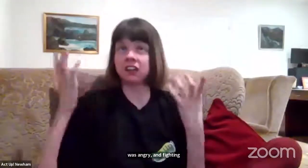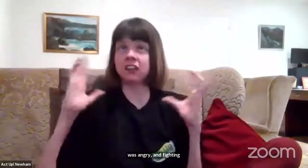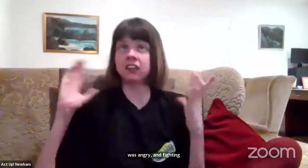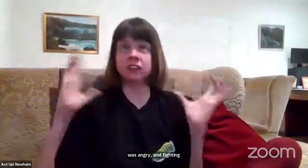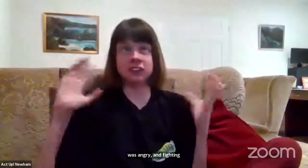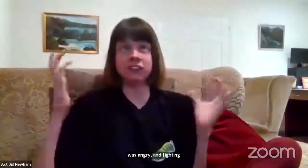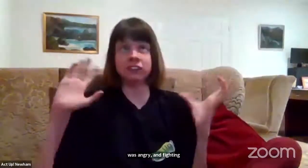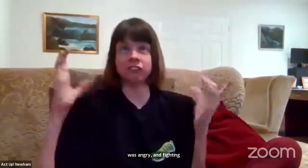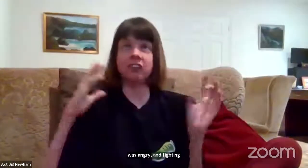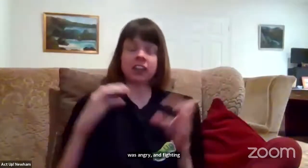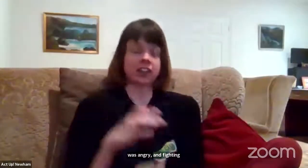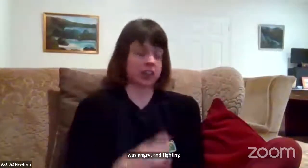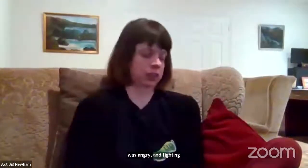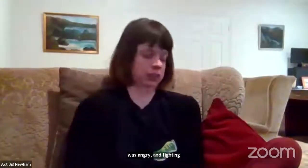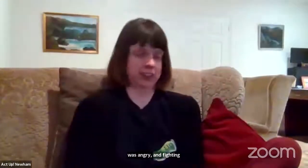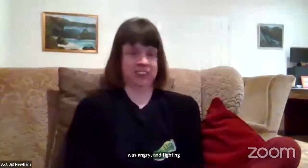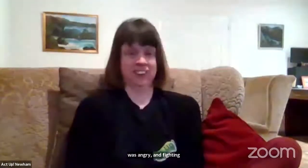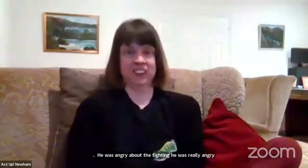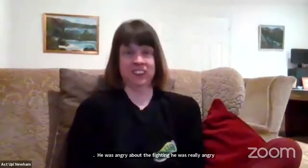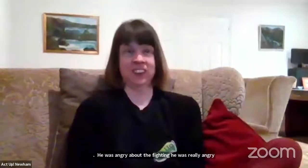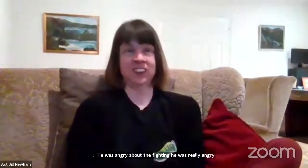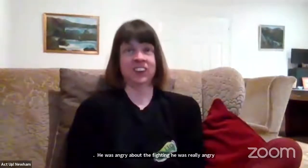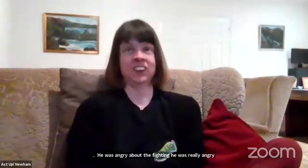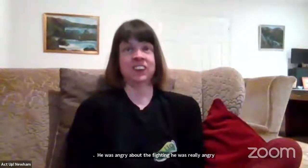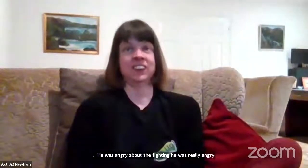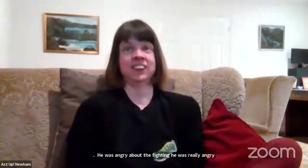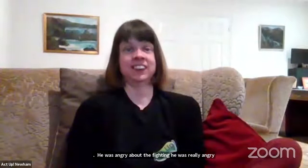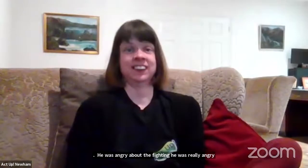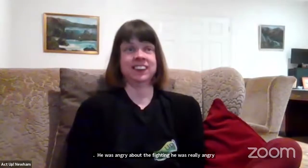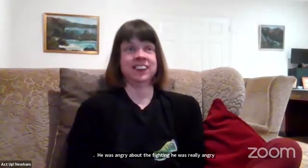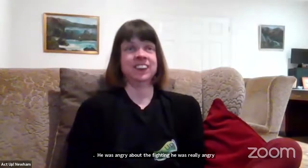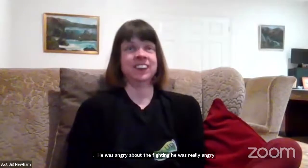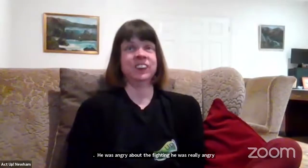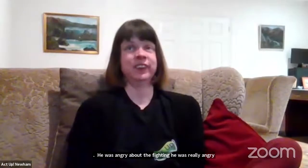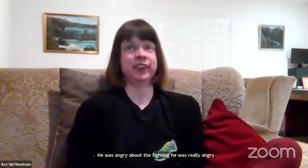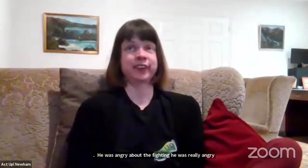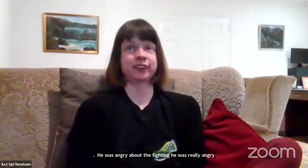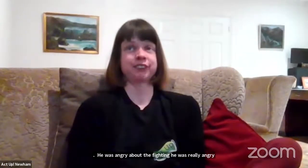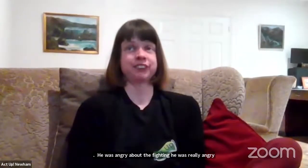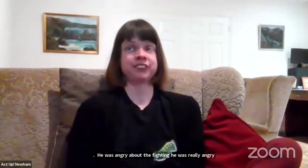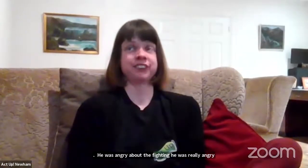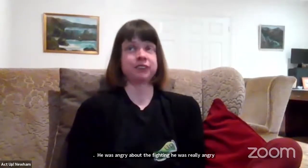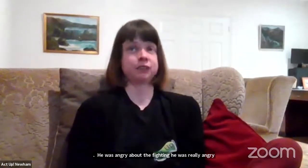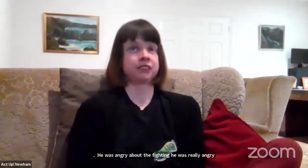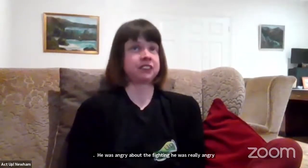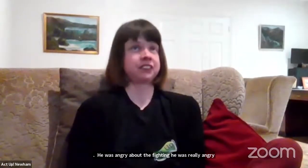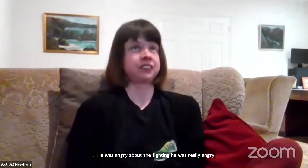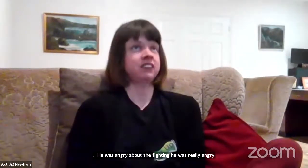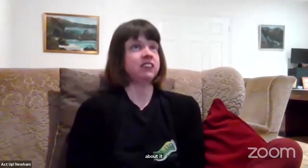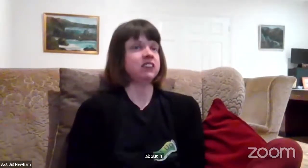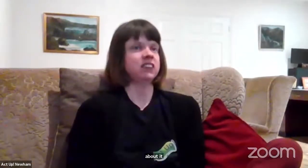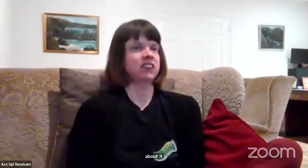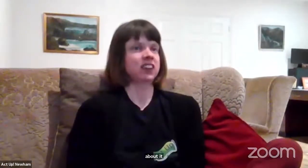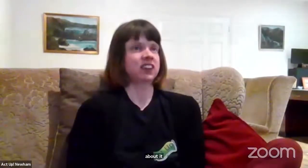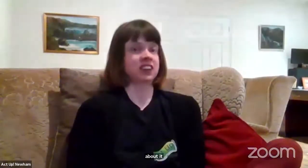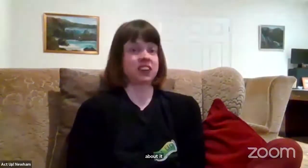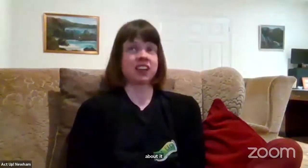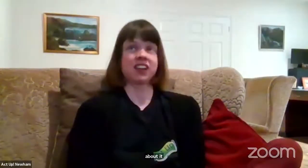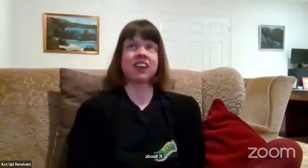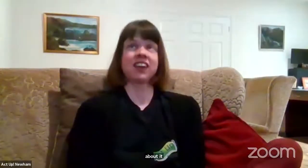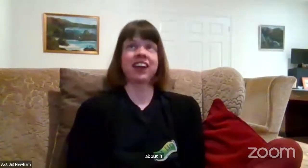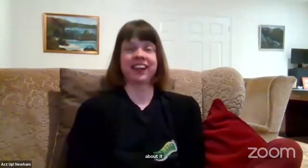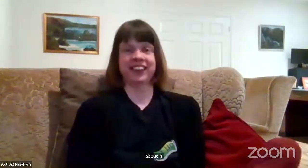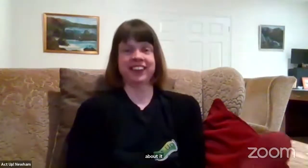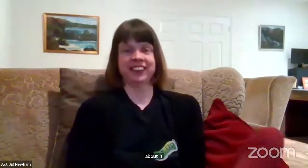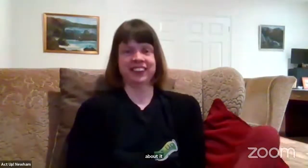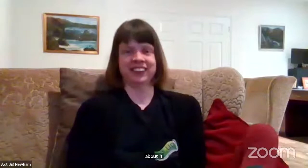angry about it at a party. So Sarah made a poem about the character very angry about a fight at a party.